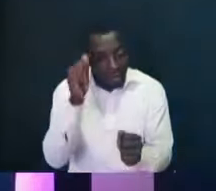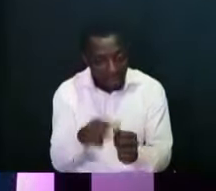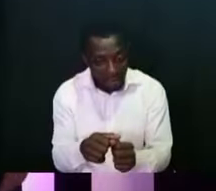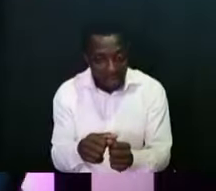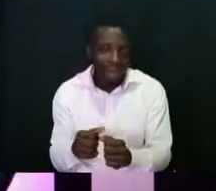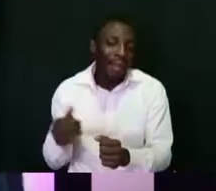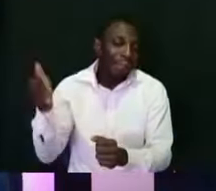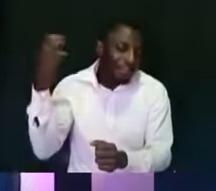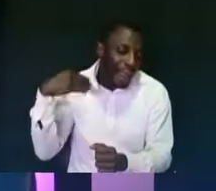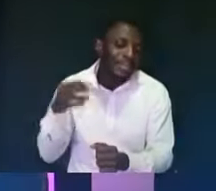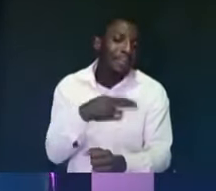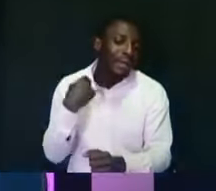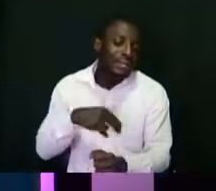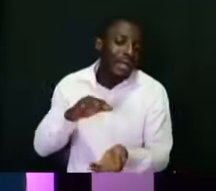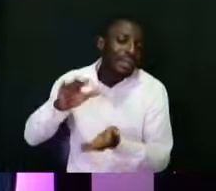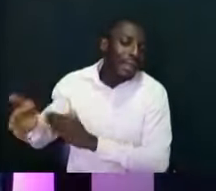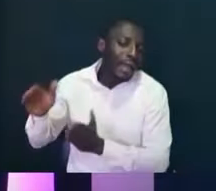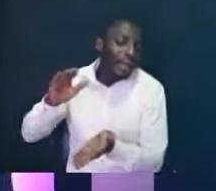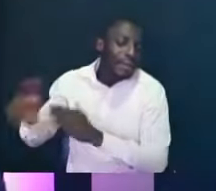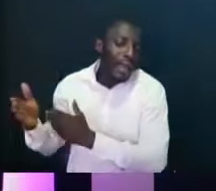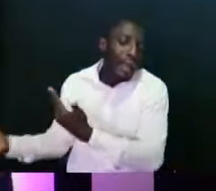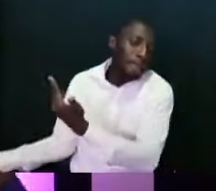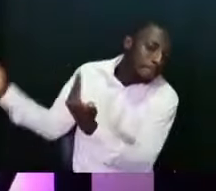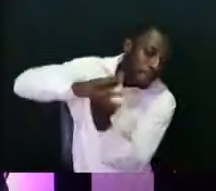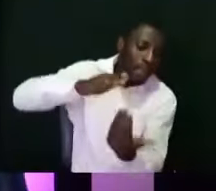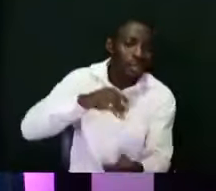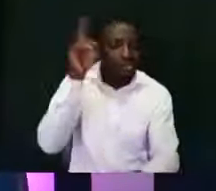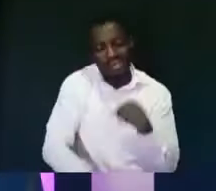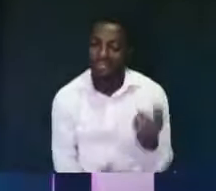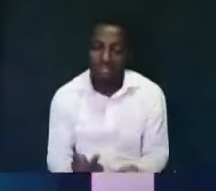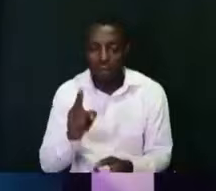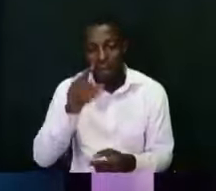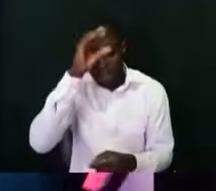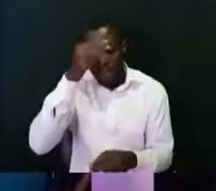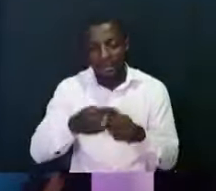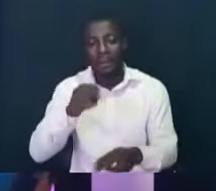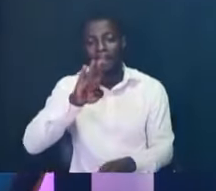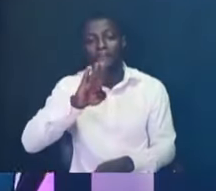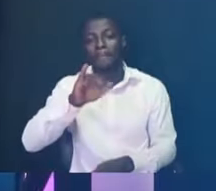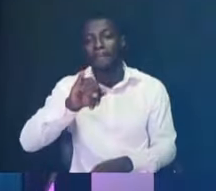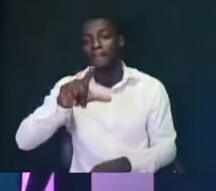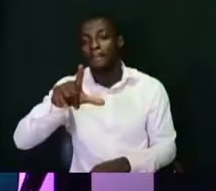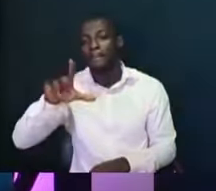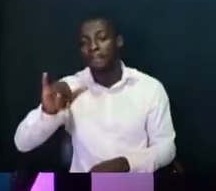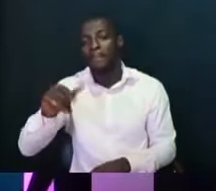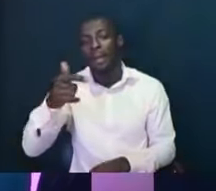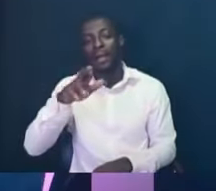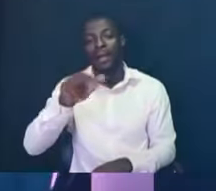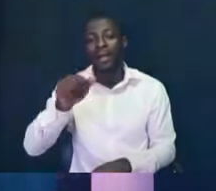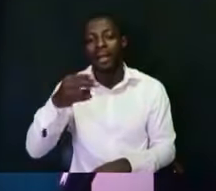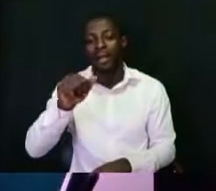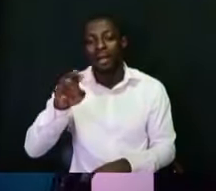John Wesley's will not come back. John Wesley for Billy Graham is there. Billy Graham wo and God is still looking for men.